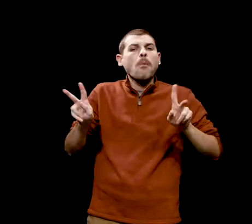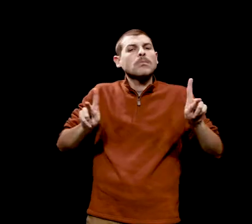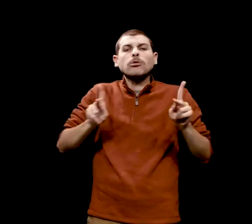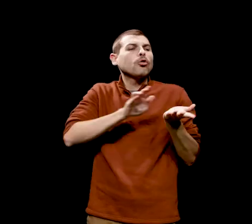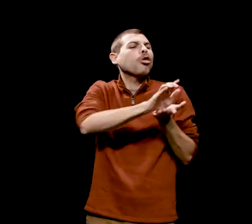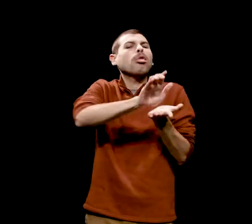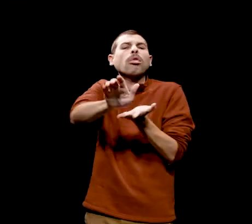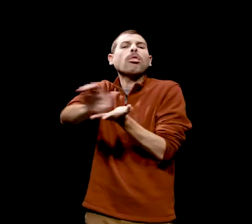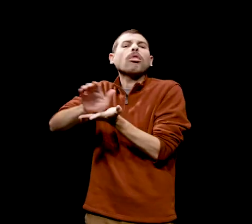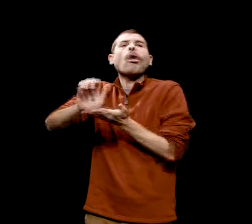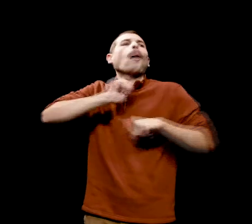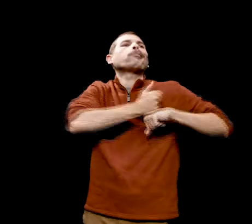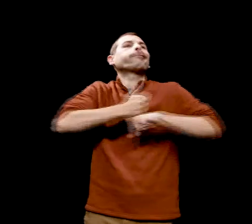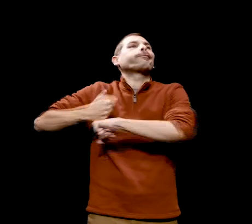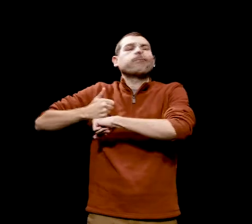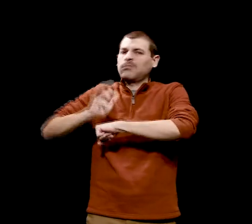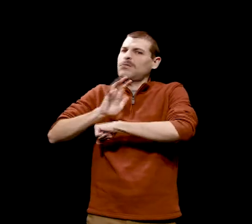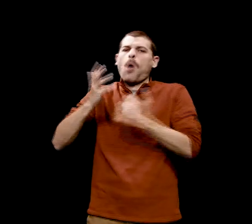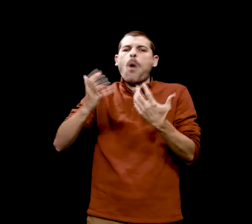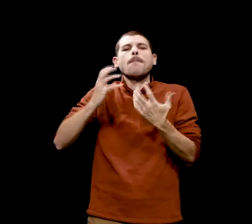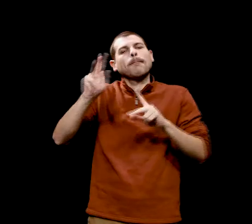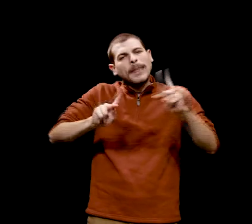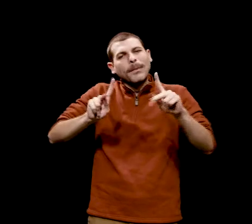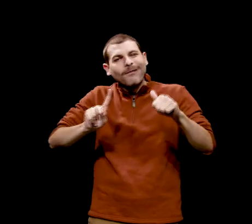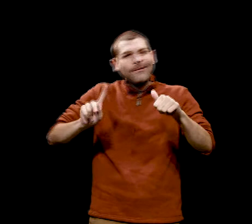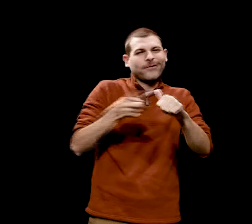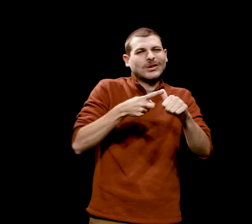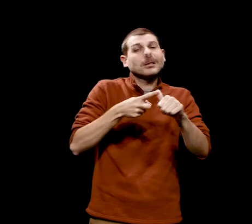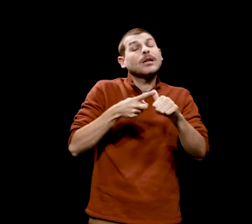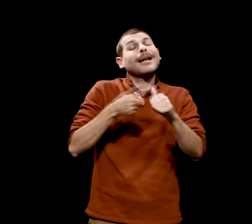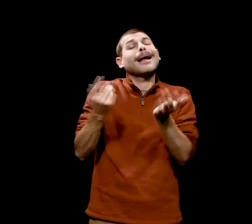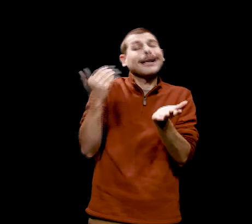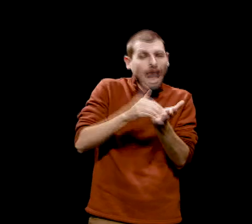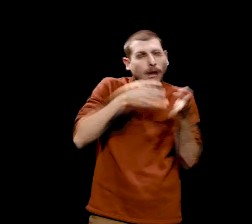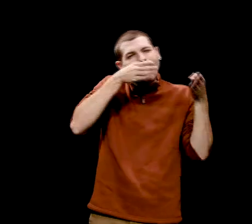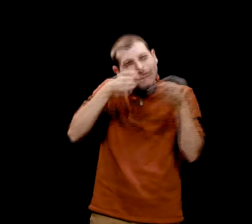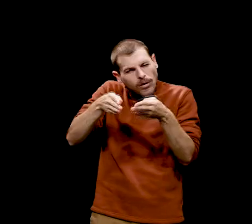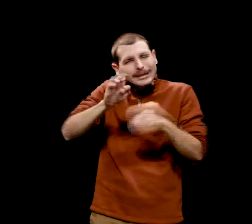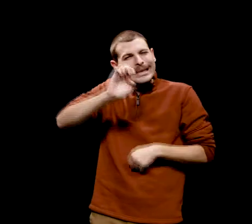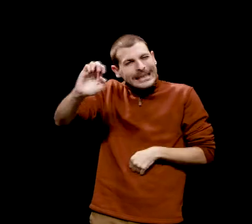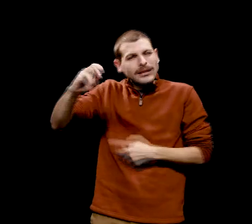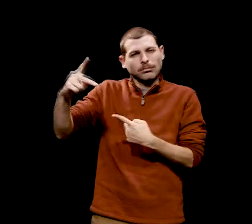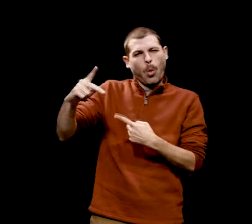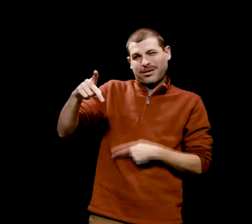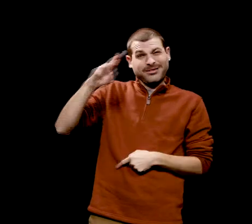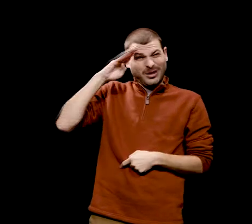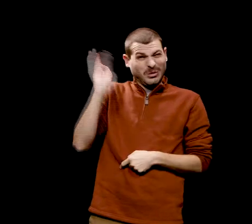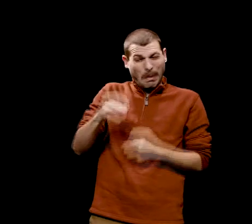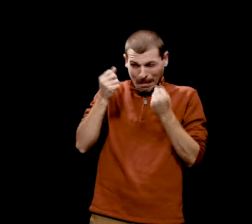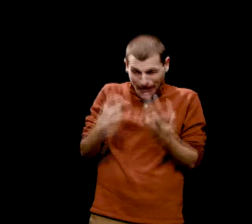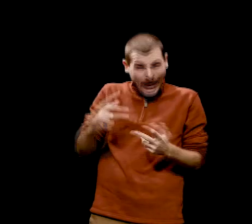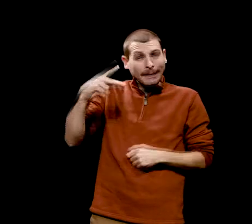use decision-making. In particular, again, making sure that I'm focused on East Portland, where we know many people of color, not just